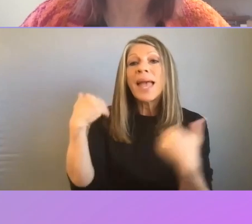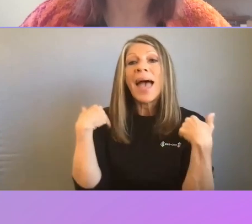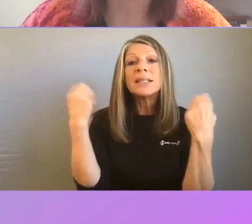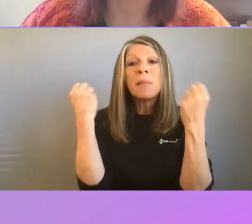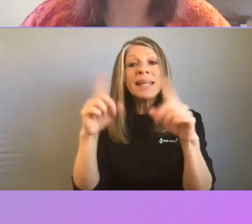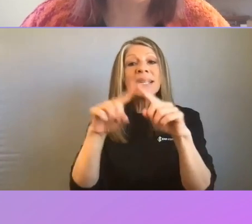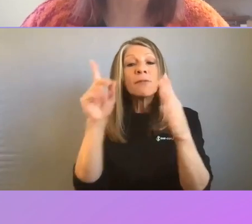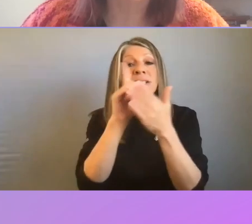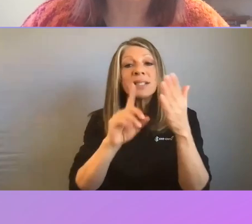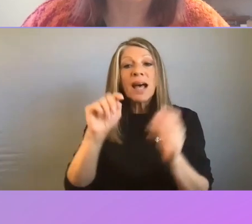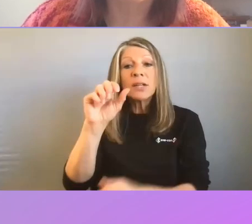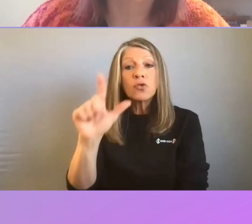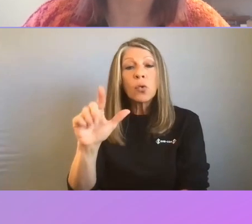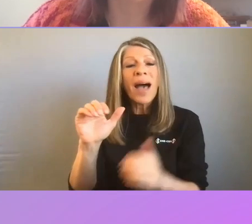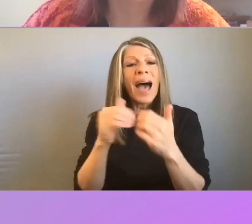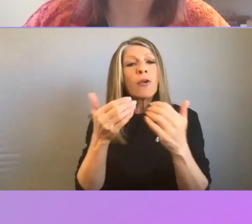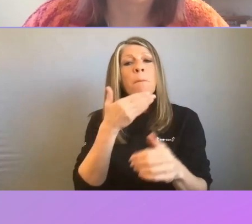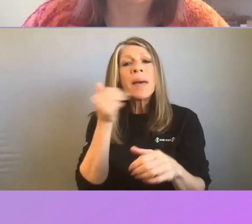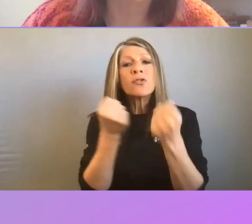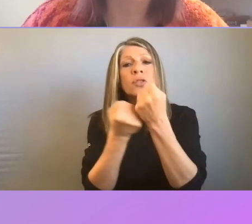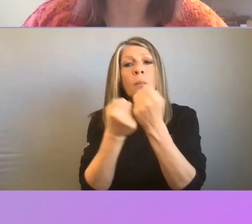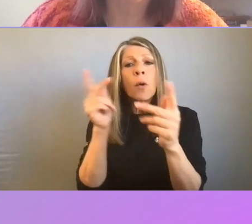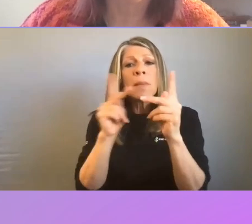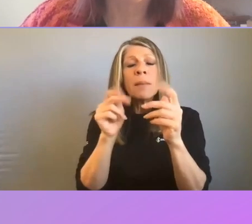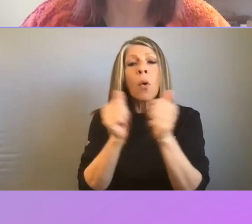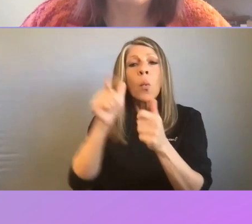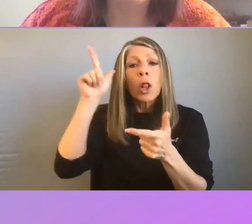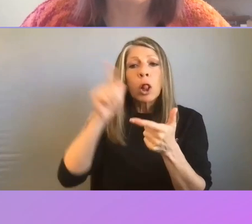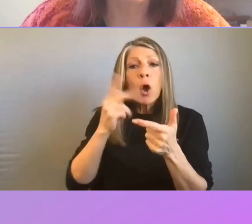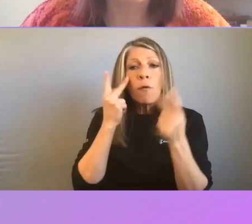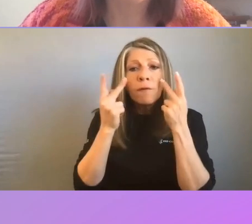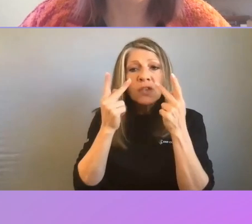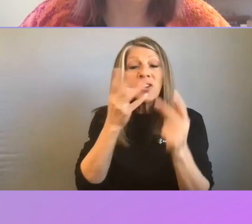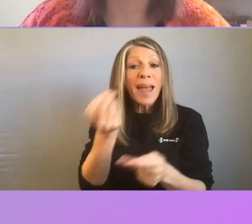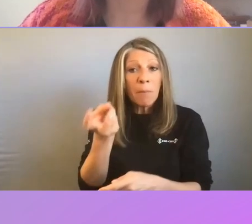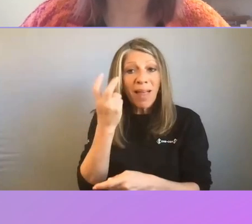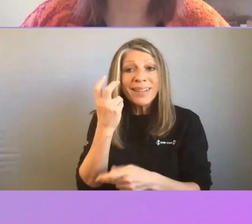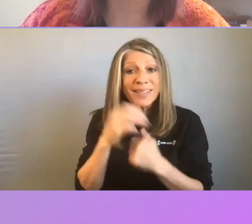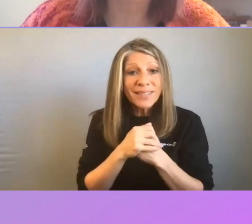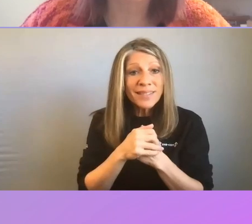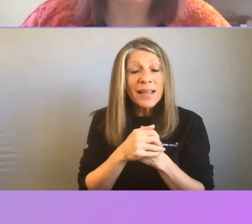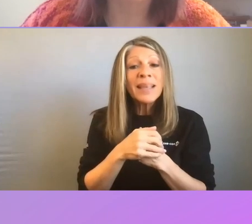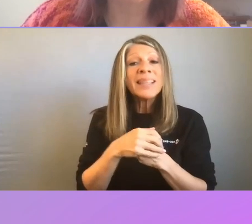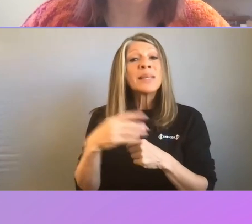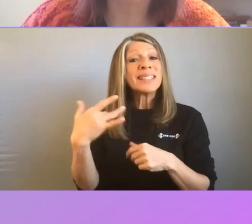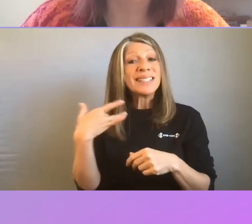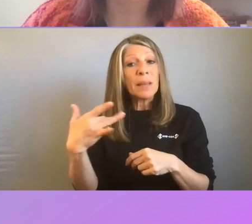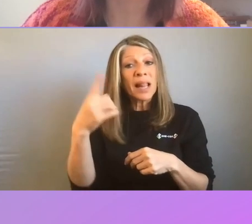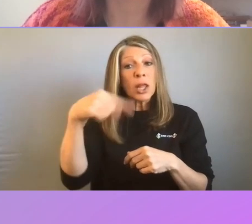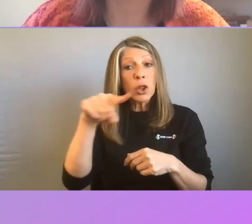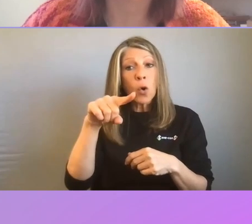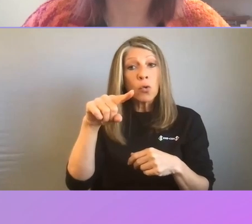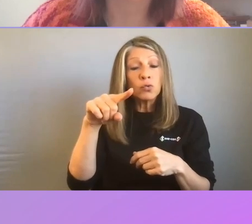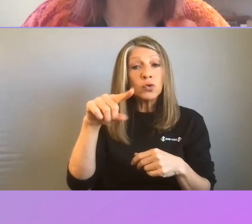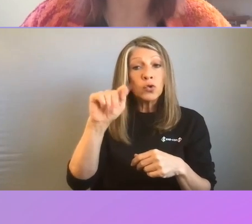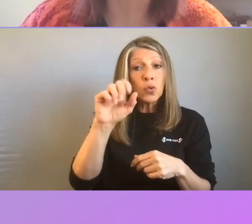tools, and we're looking how to better support people with low vision and blindness, because traditionally those creative tools have